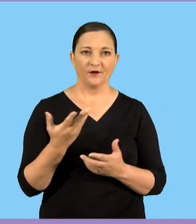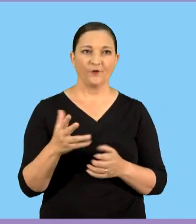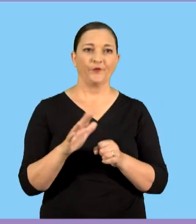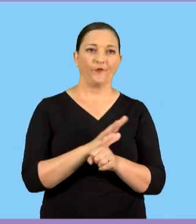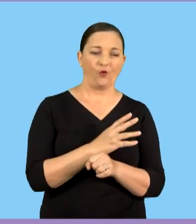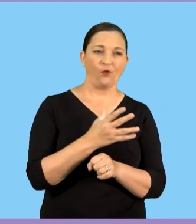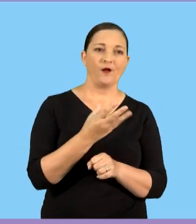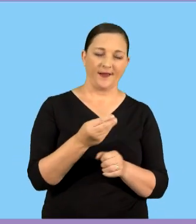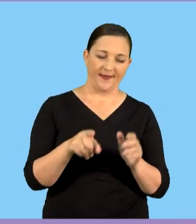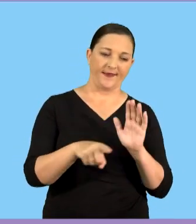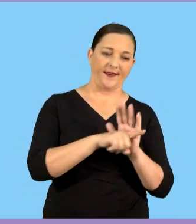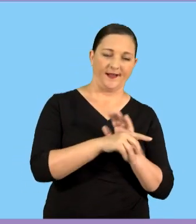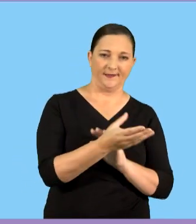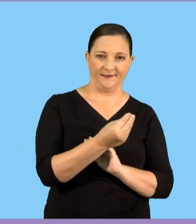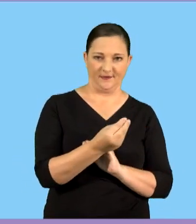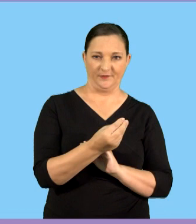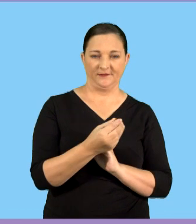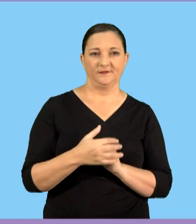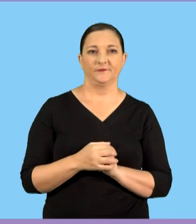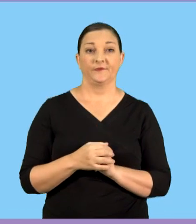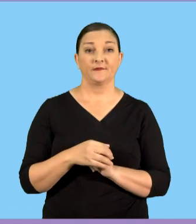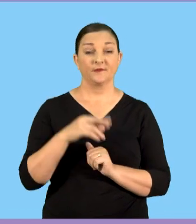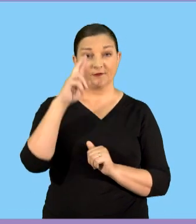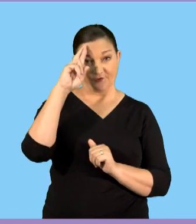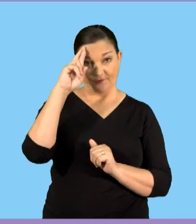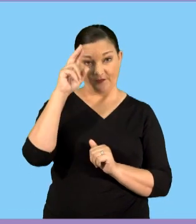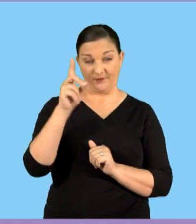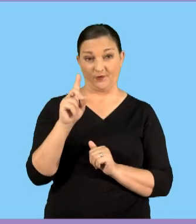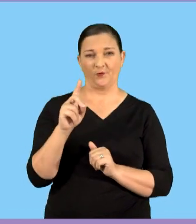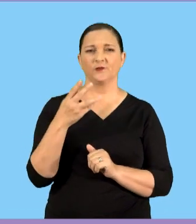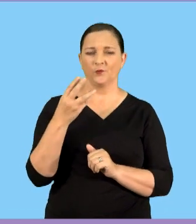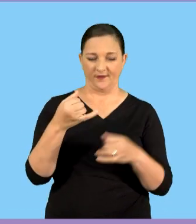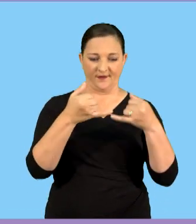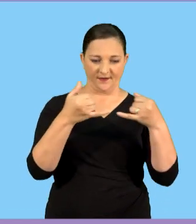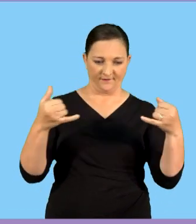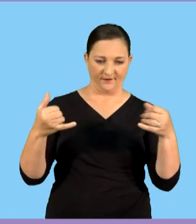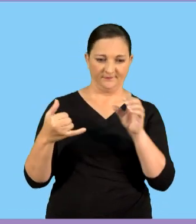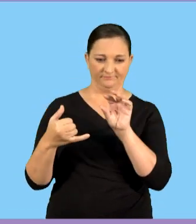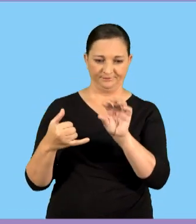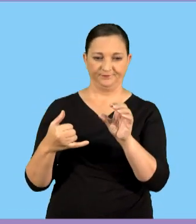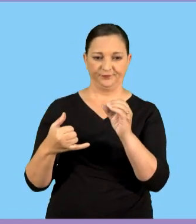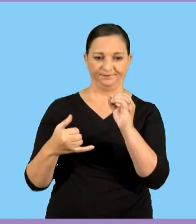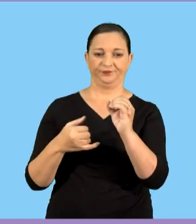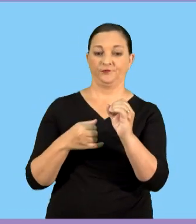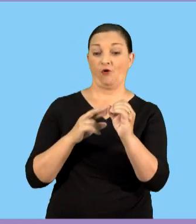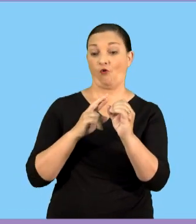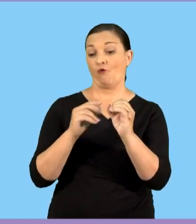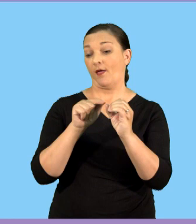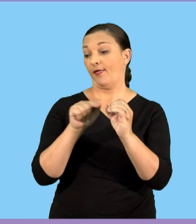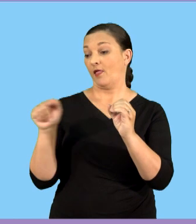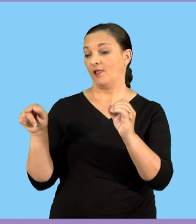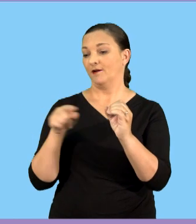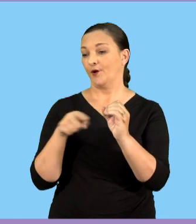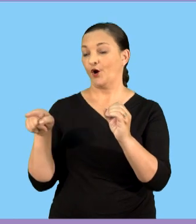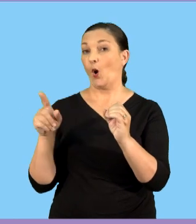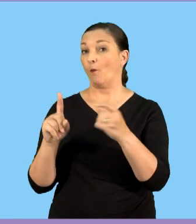numbers and negative numbers, including 0. And remember, we have those numbers on the number line where on the right-hand side, we